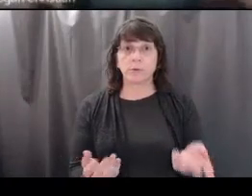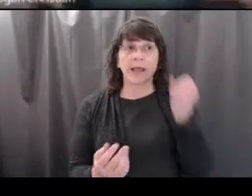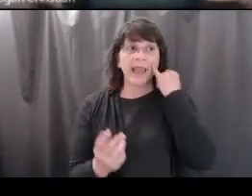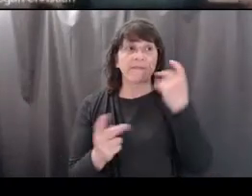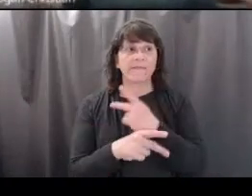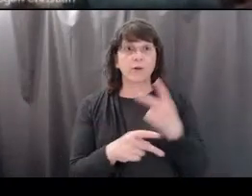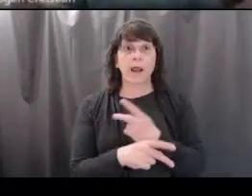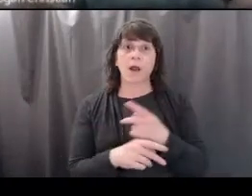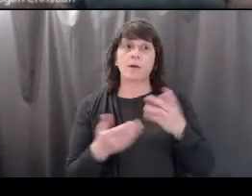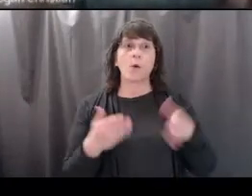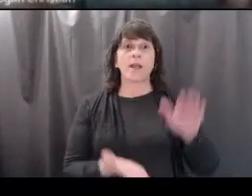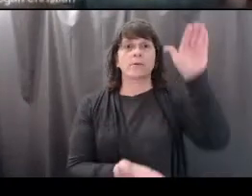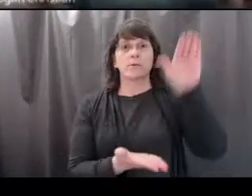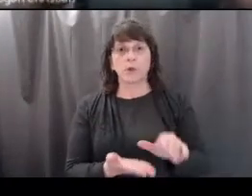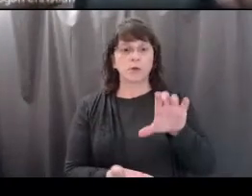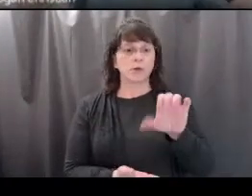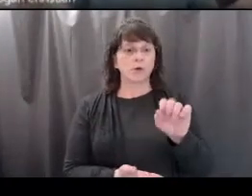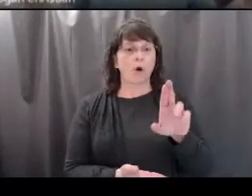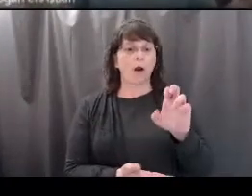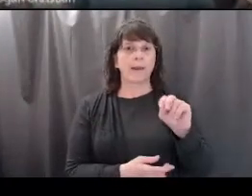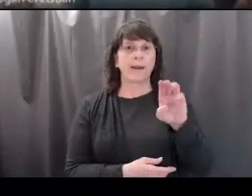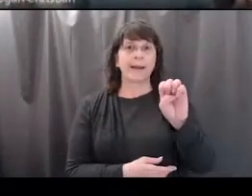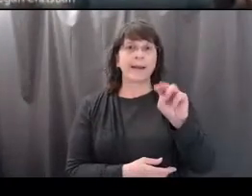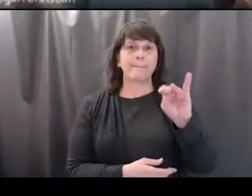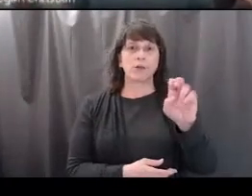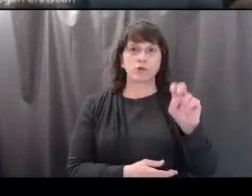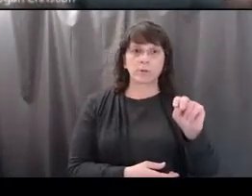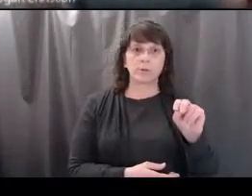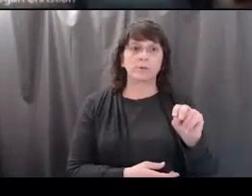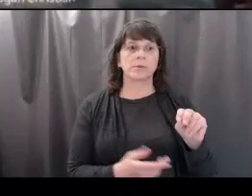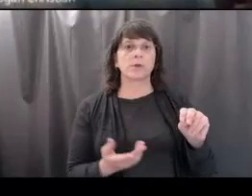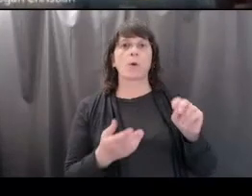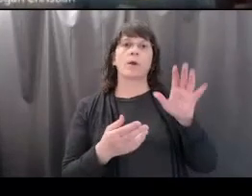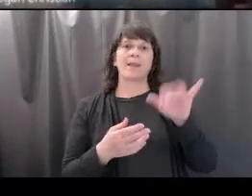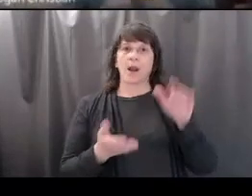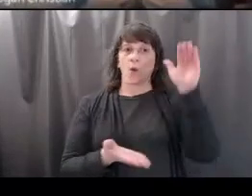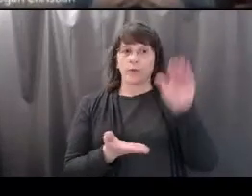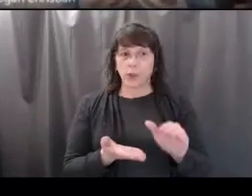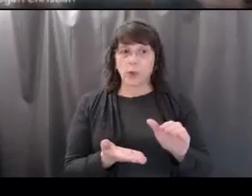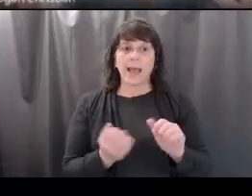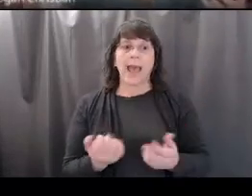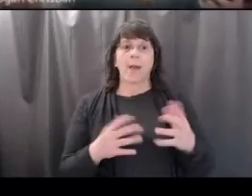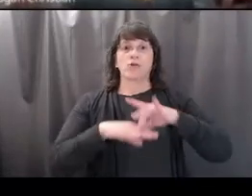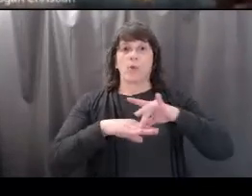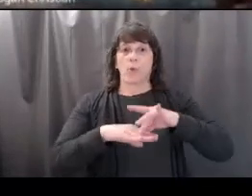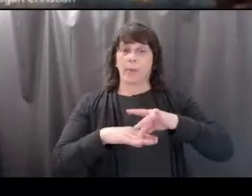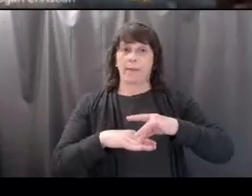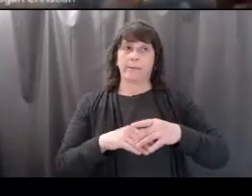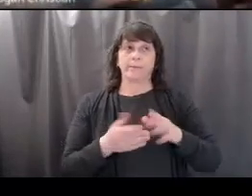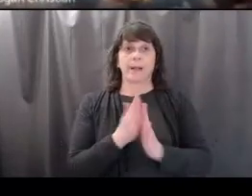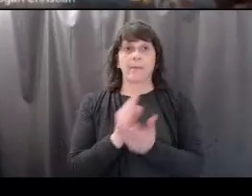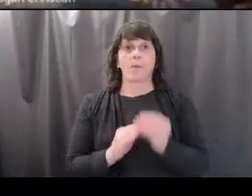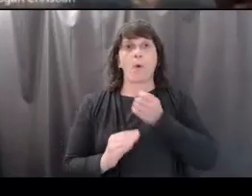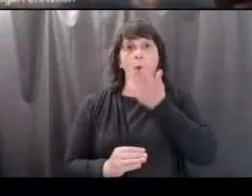reduce our carbon emissions and reduce the warming of the climate that's happening, that can help reduce climate change and, by extension, some of